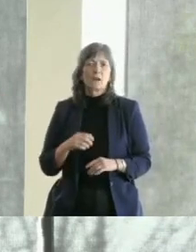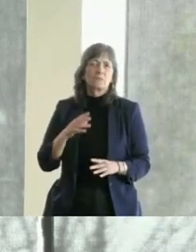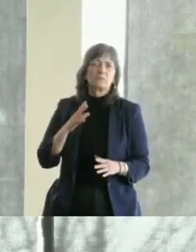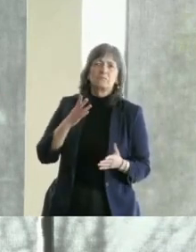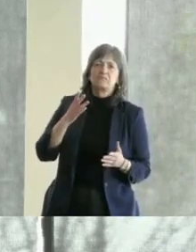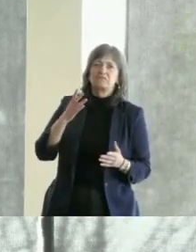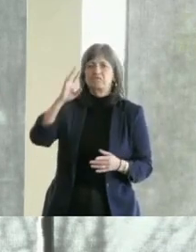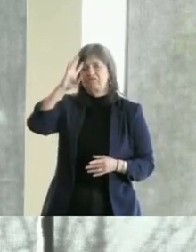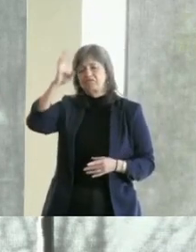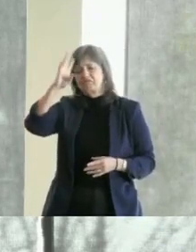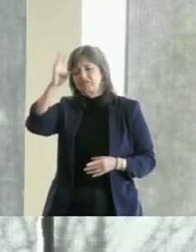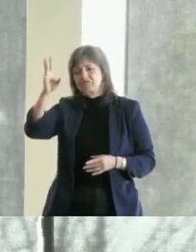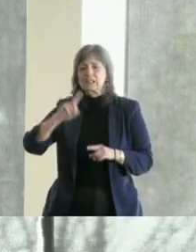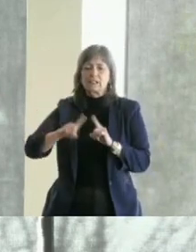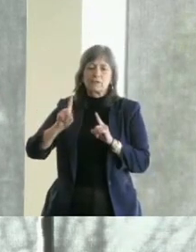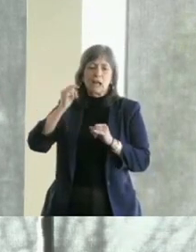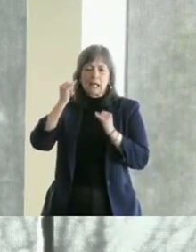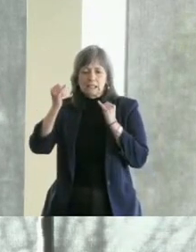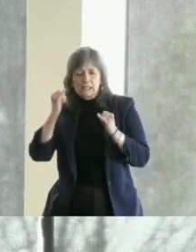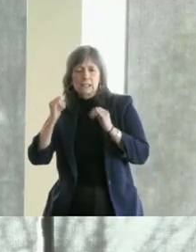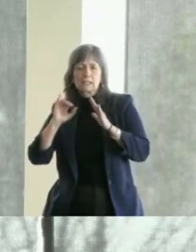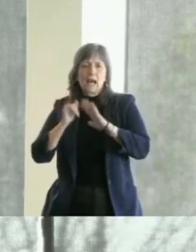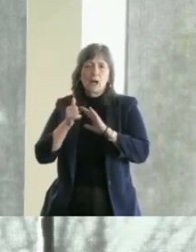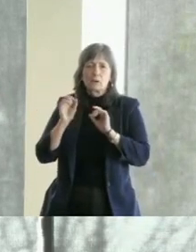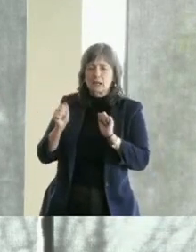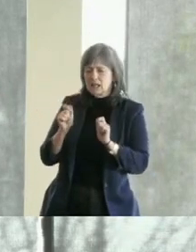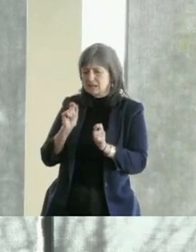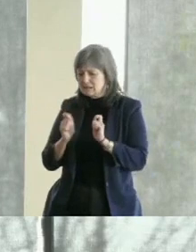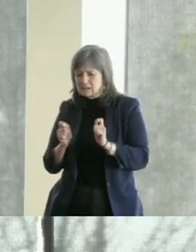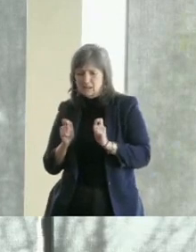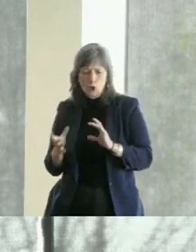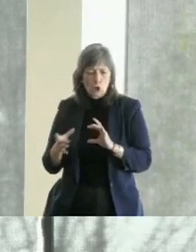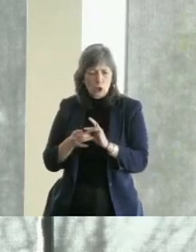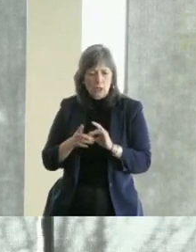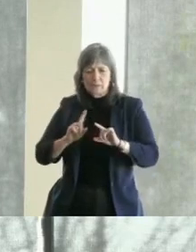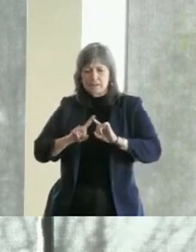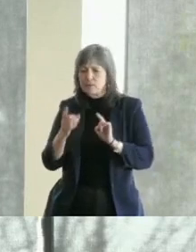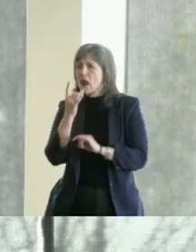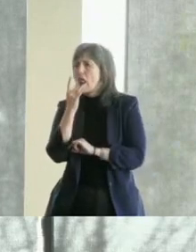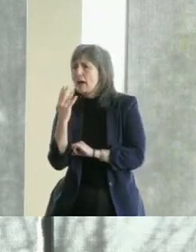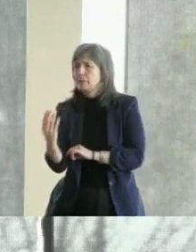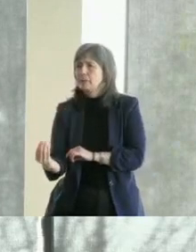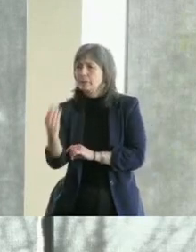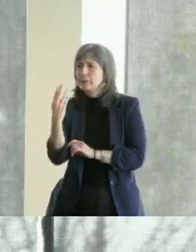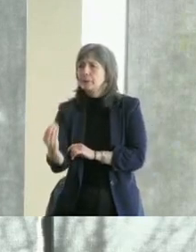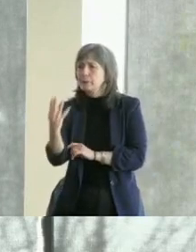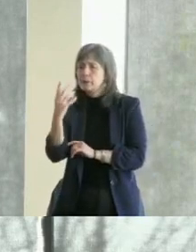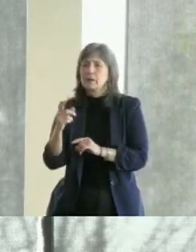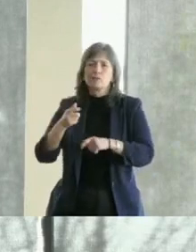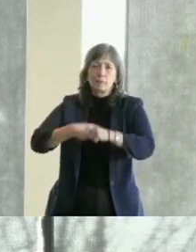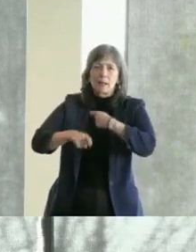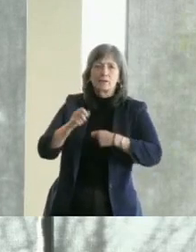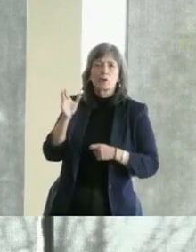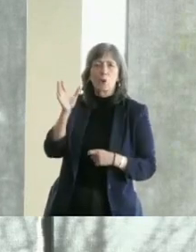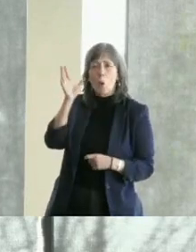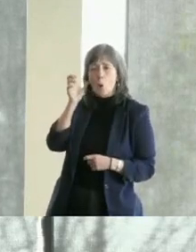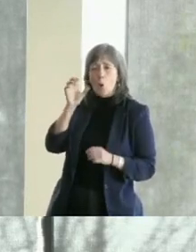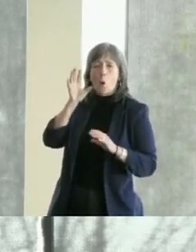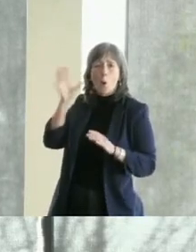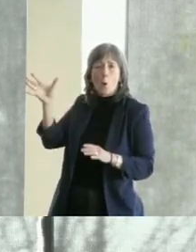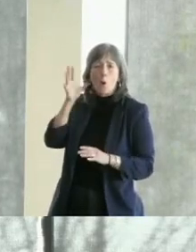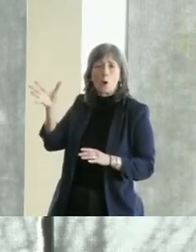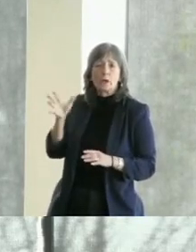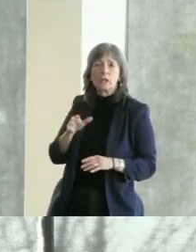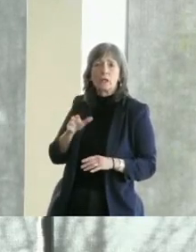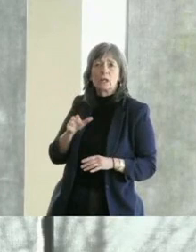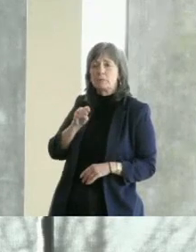of ideas about hooking up devices so that a light would go on and all this kind of stuff. And in Mr. Lewis's